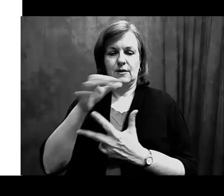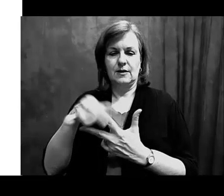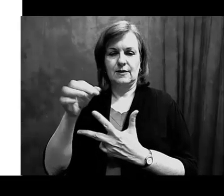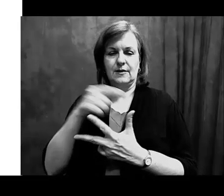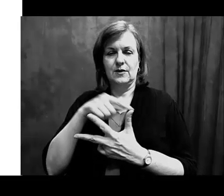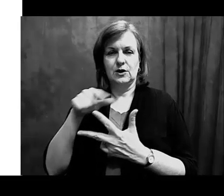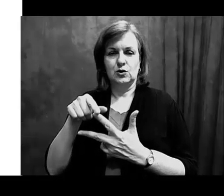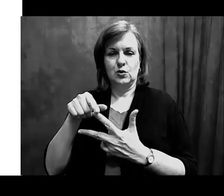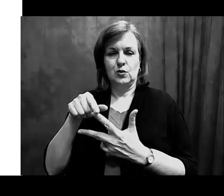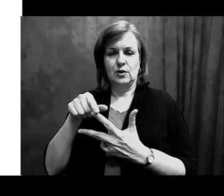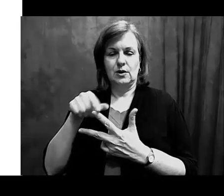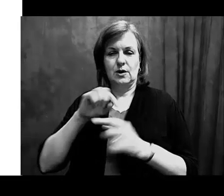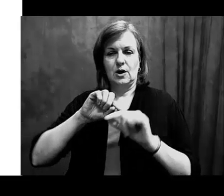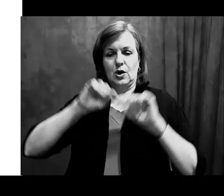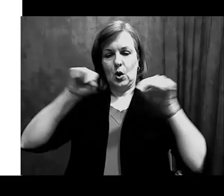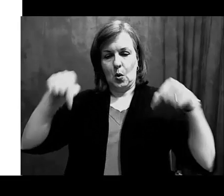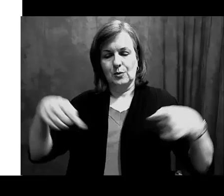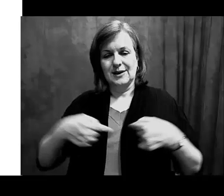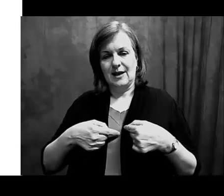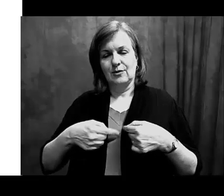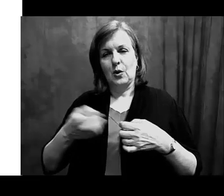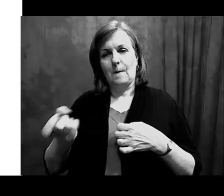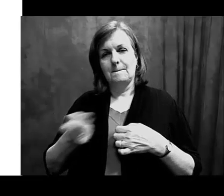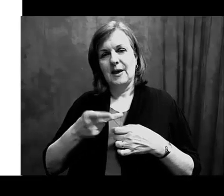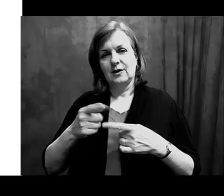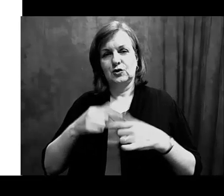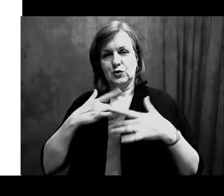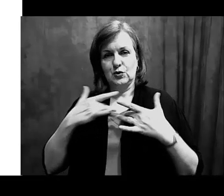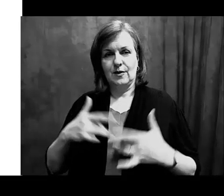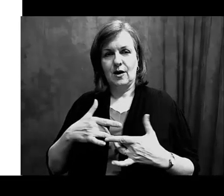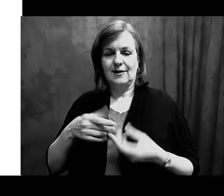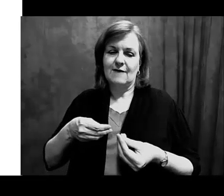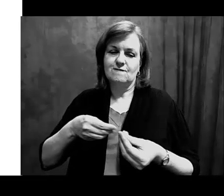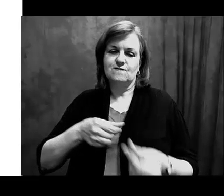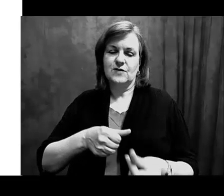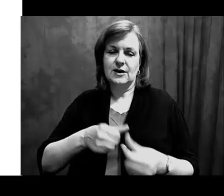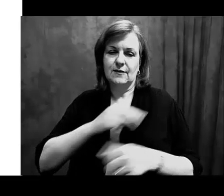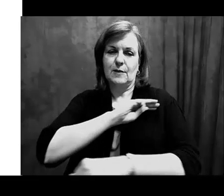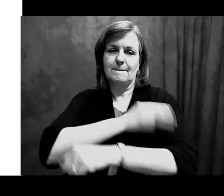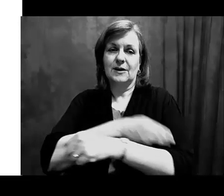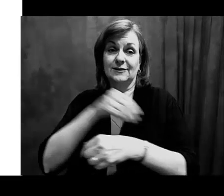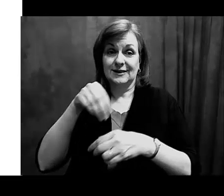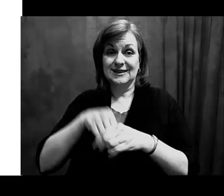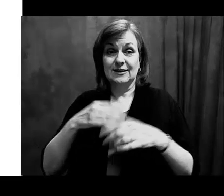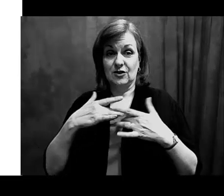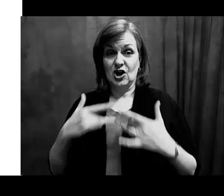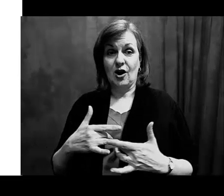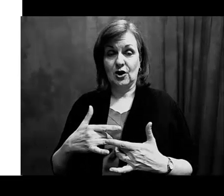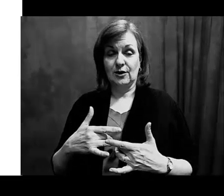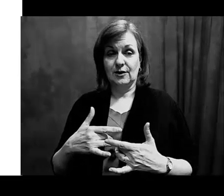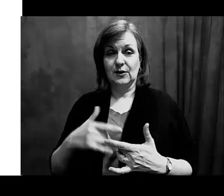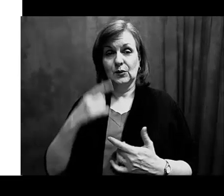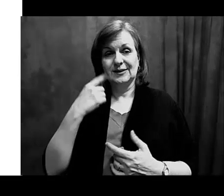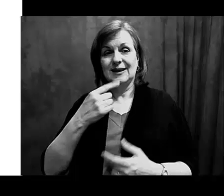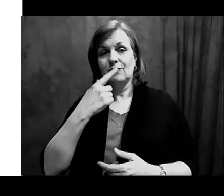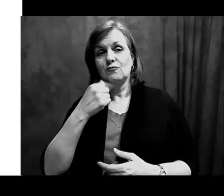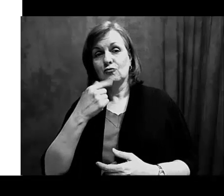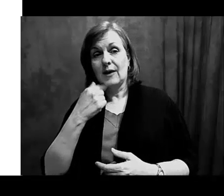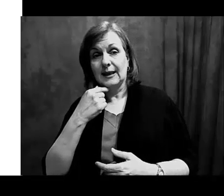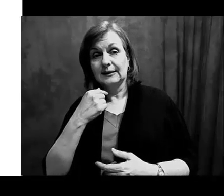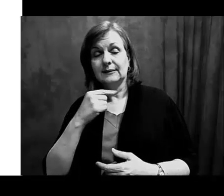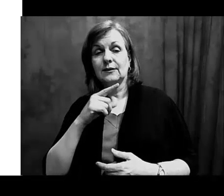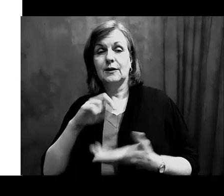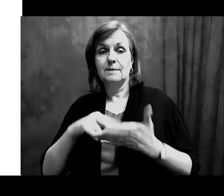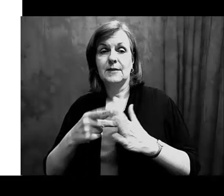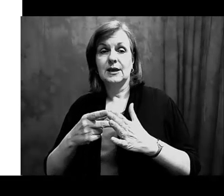coronary arteries that are coming down, and they actually come down around and wrap back and feed the heart muscle. And you see them here,